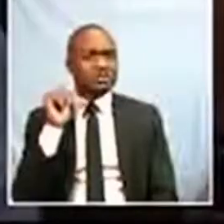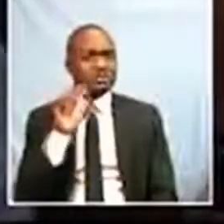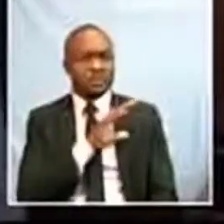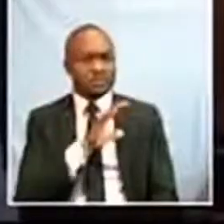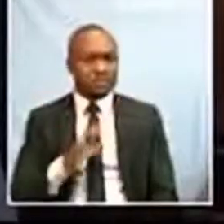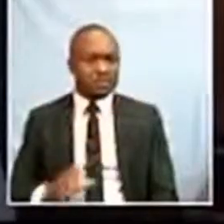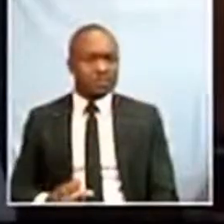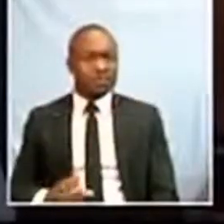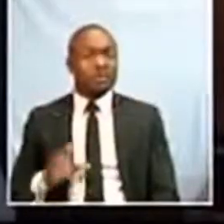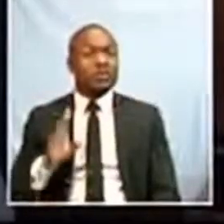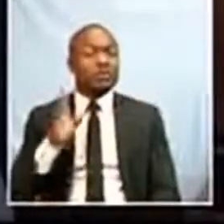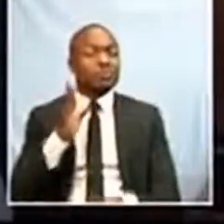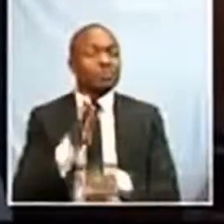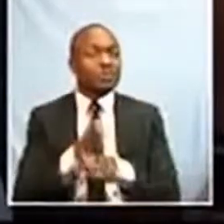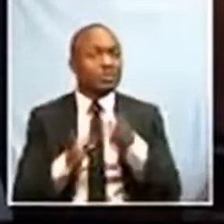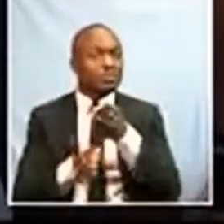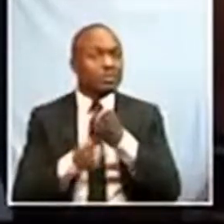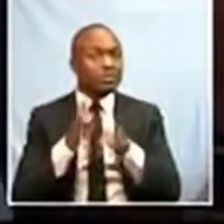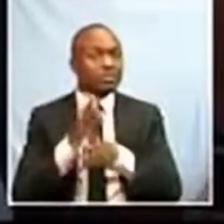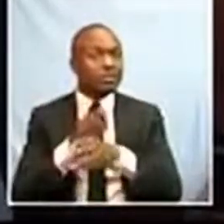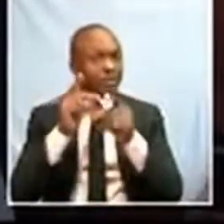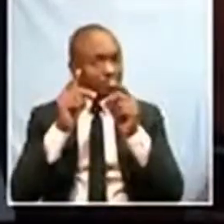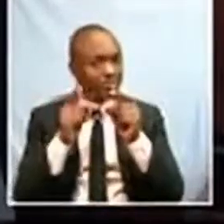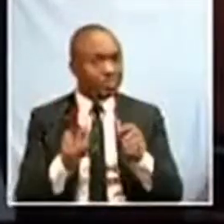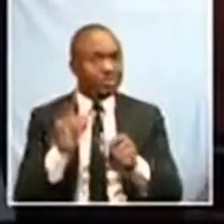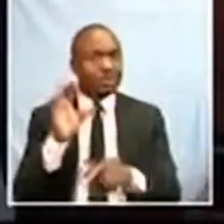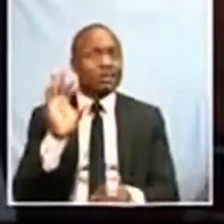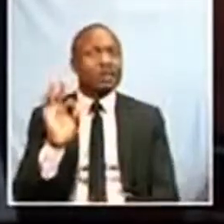to 95%?